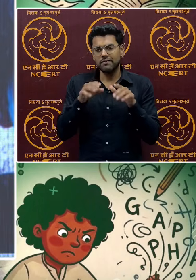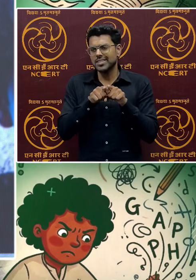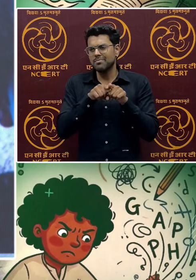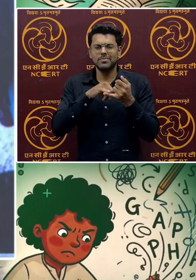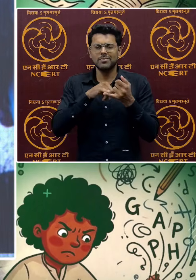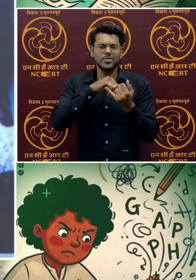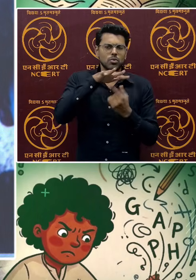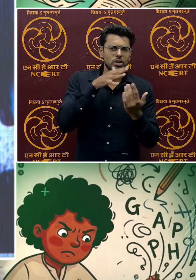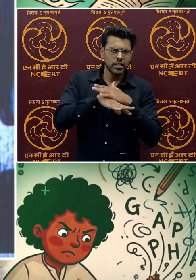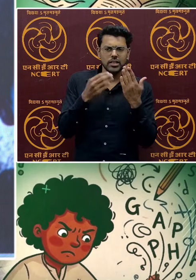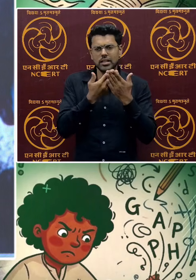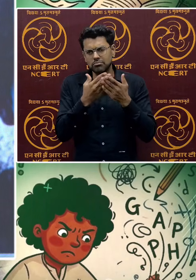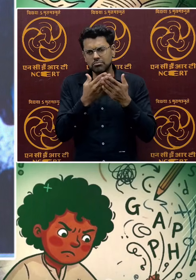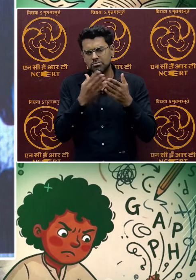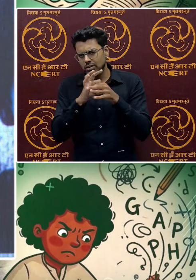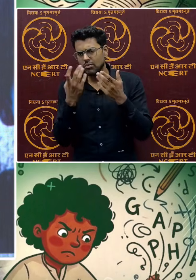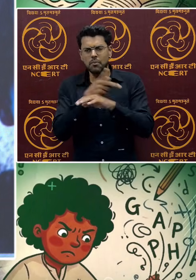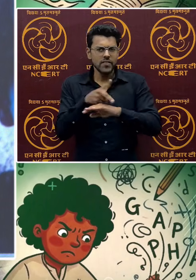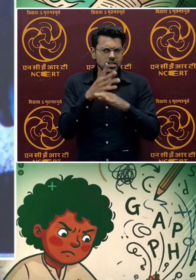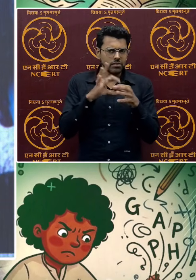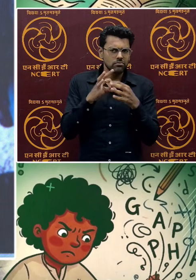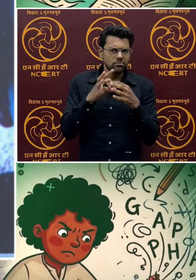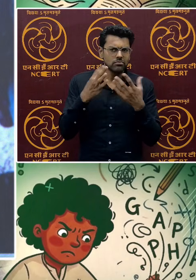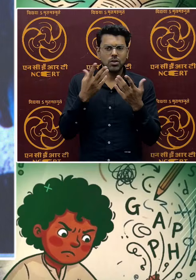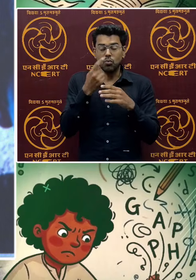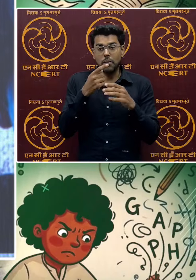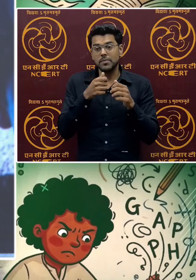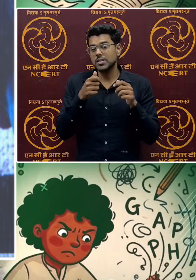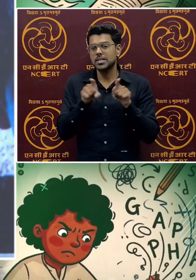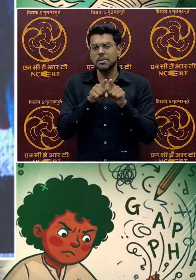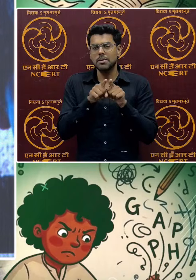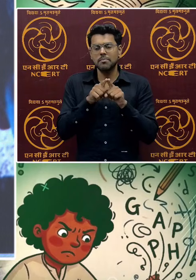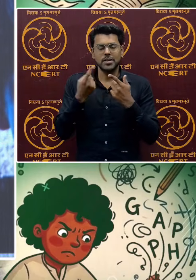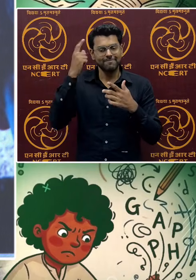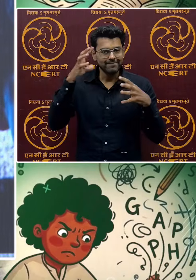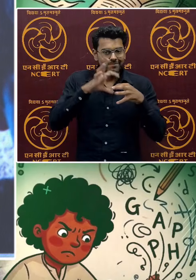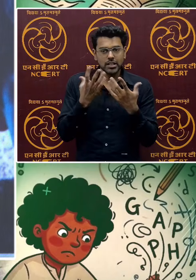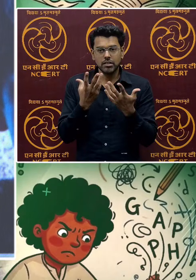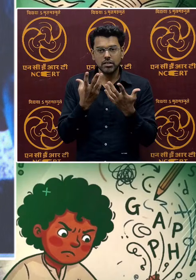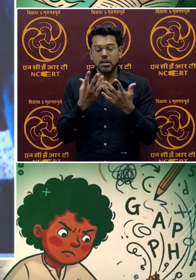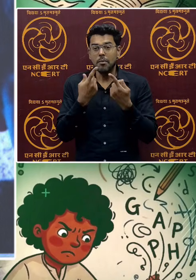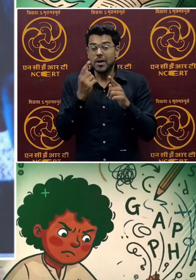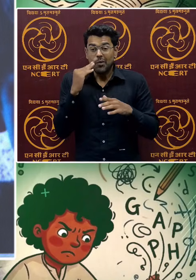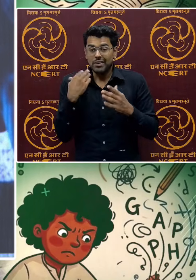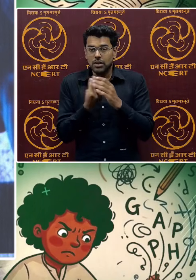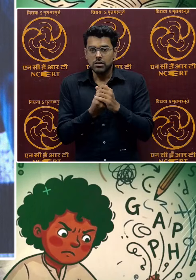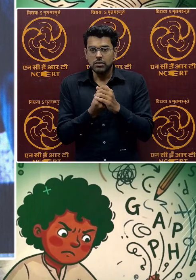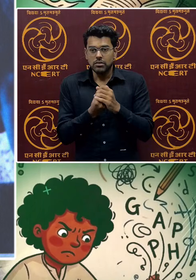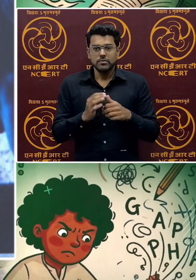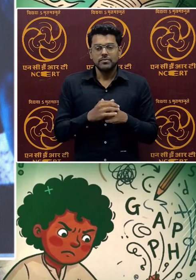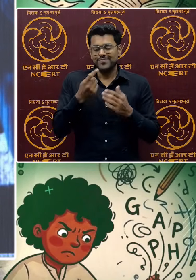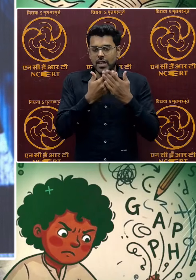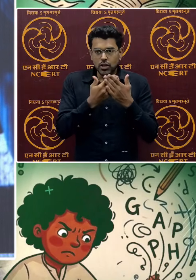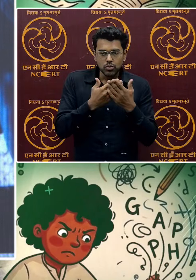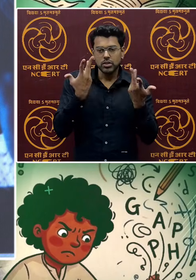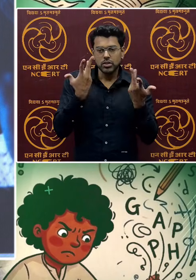societal setup, academic setup, professional setup, that is typically designed for neurotypical people. And also when it comes to